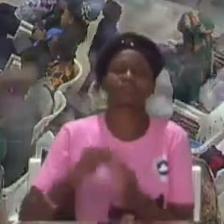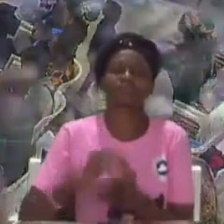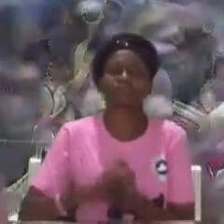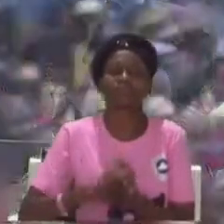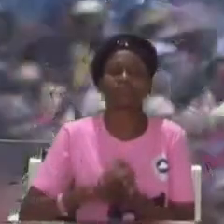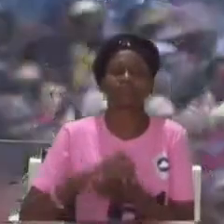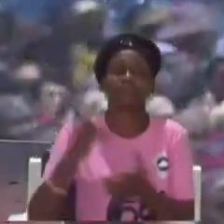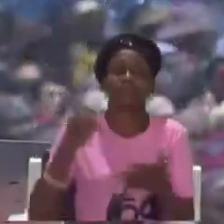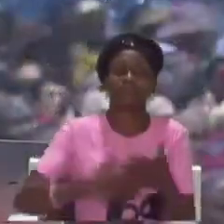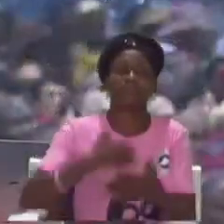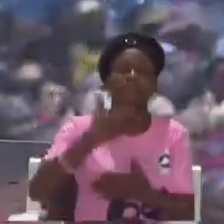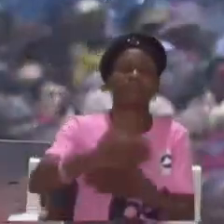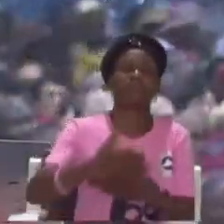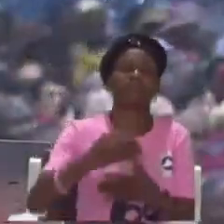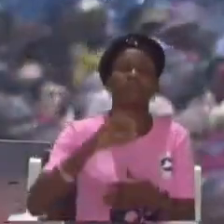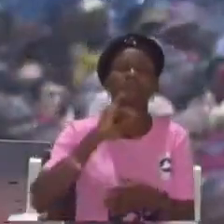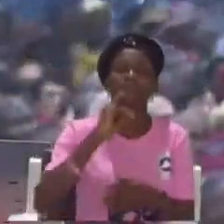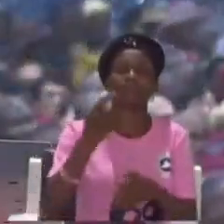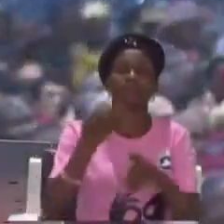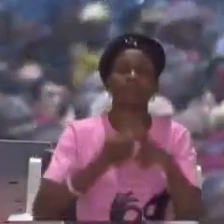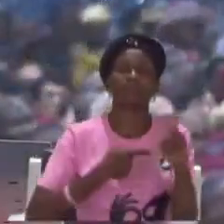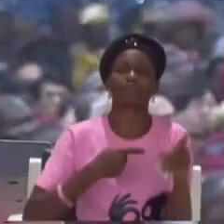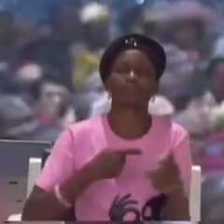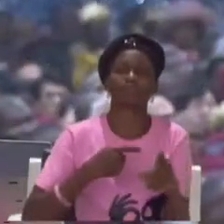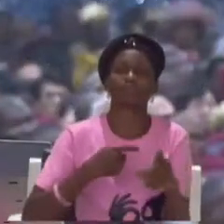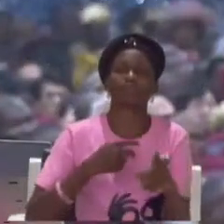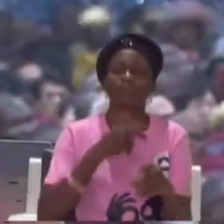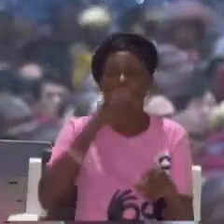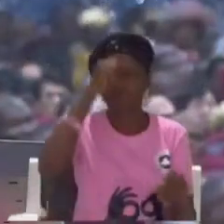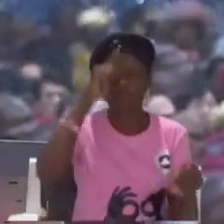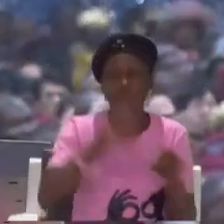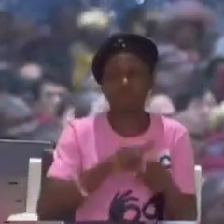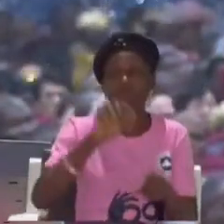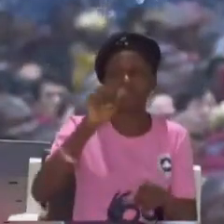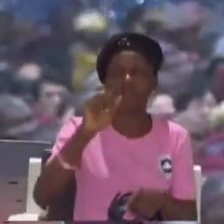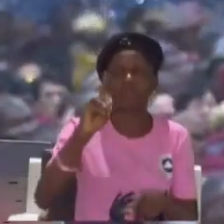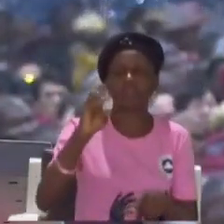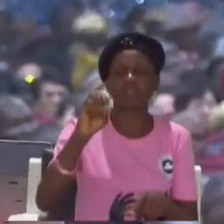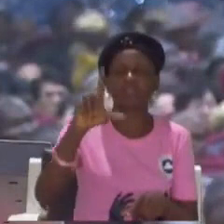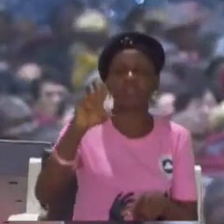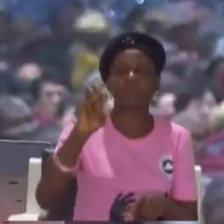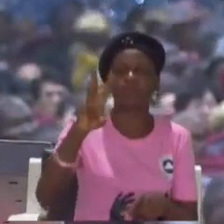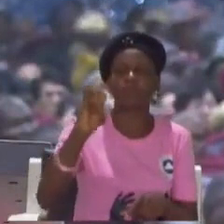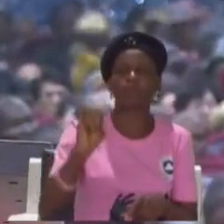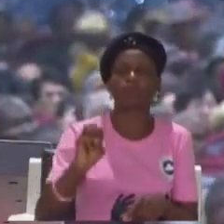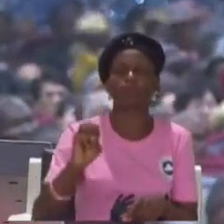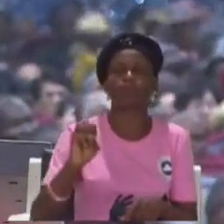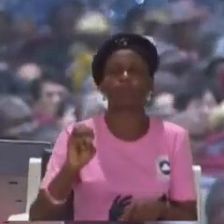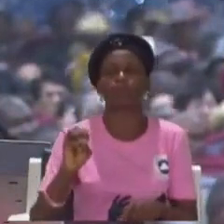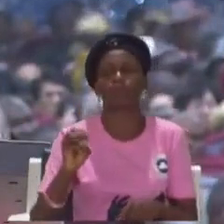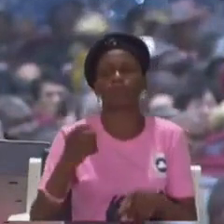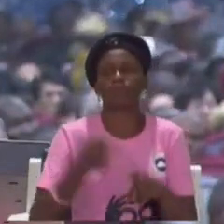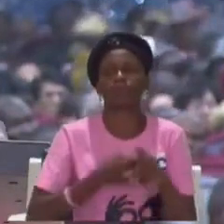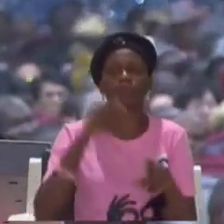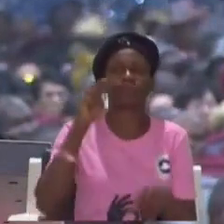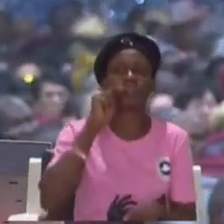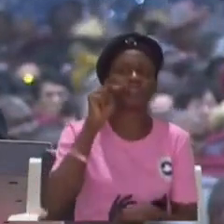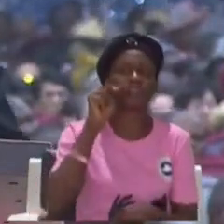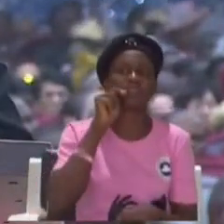The next is from Brother Adelowo Olalekan Enoch from